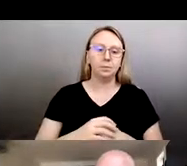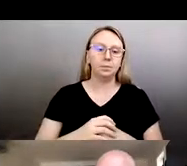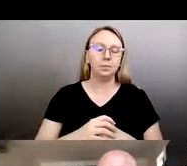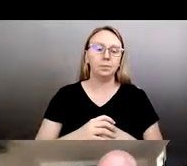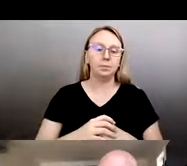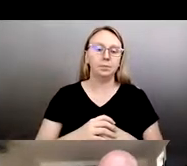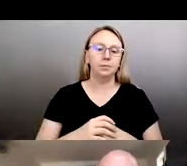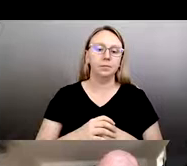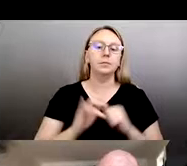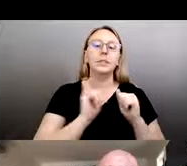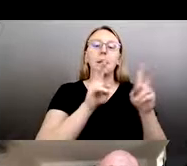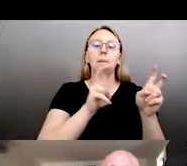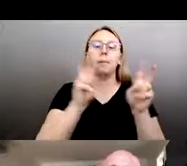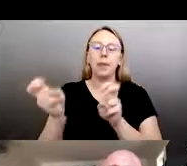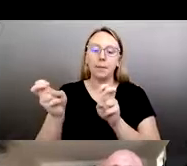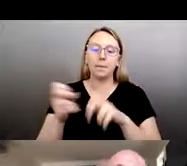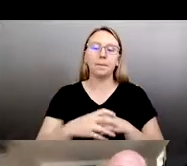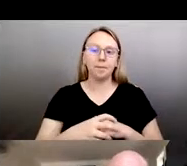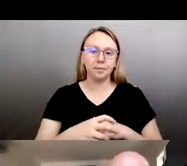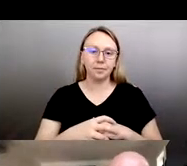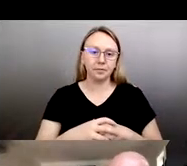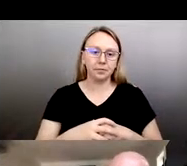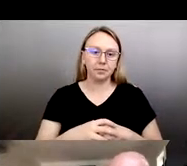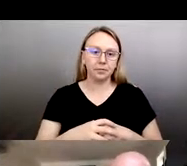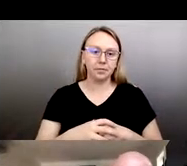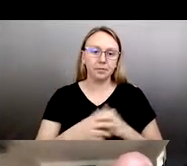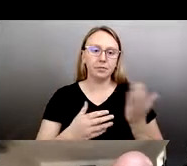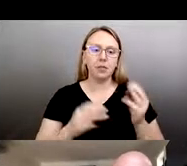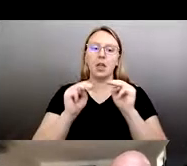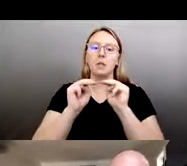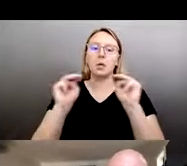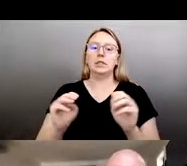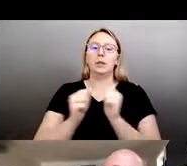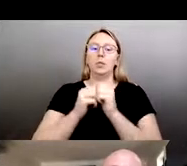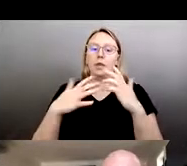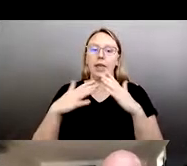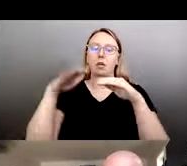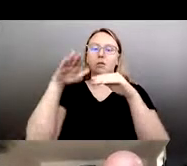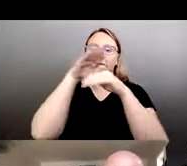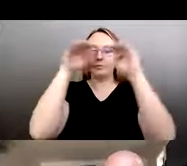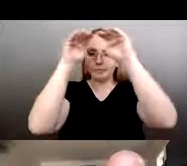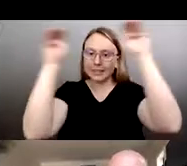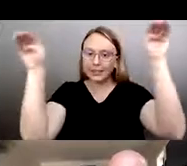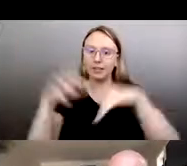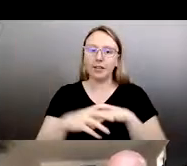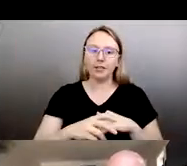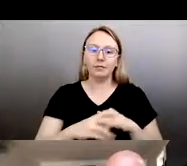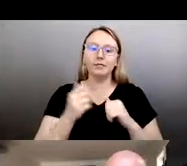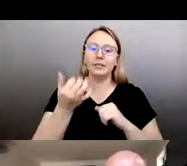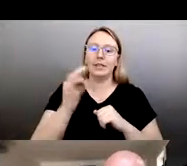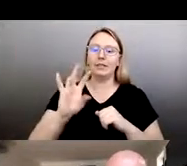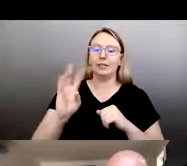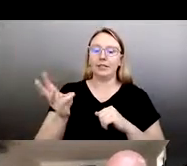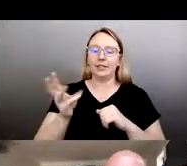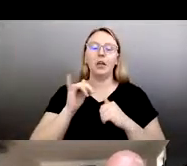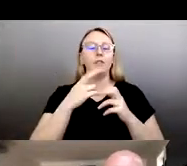other examples of Roger's work, this is Museum Without a Ceiling from 1976, definitely referencing the Art Institute, but taking it